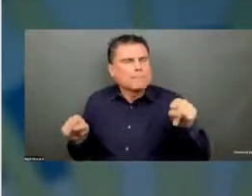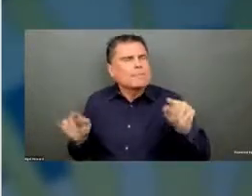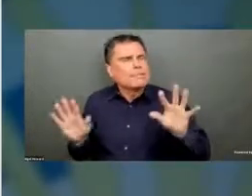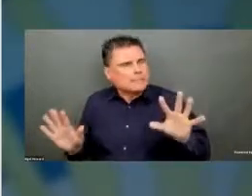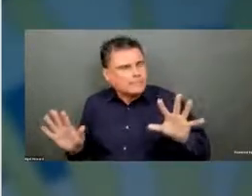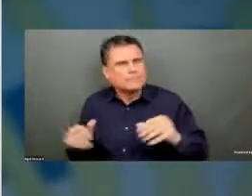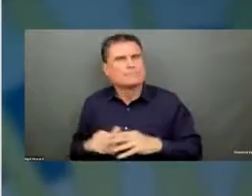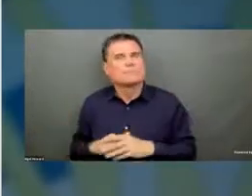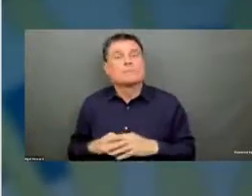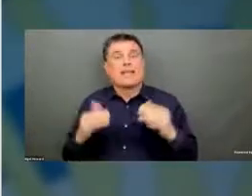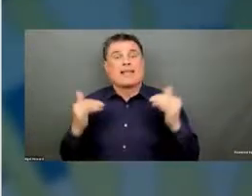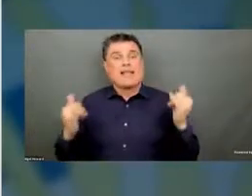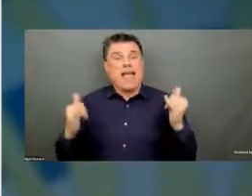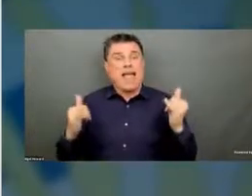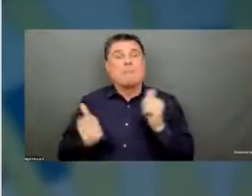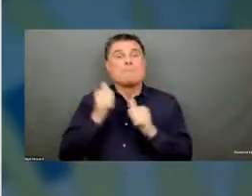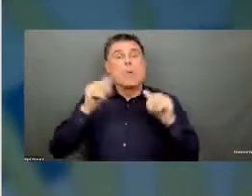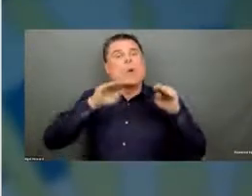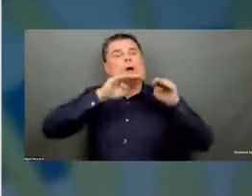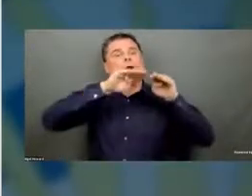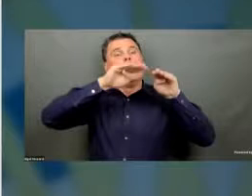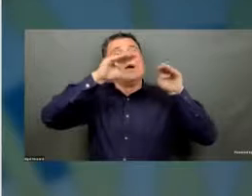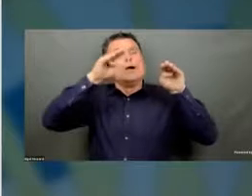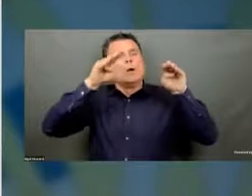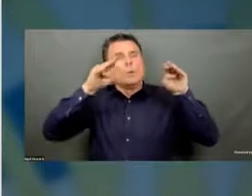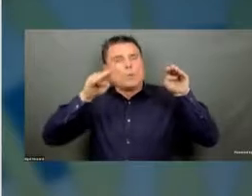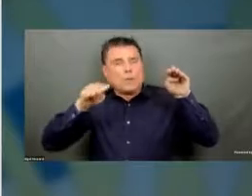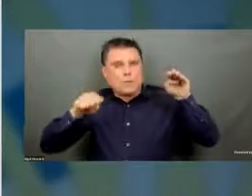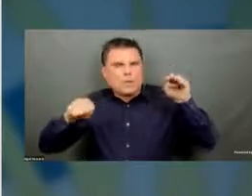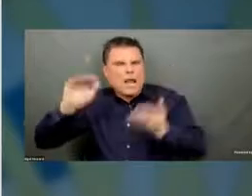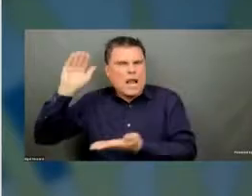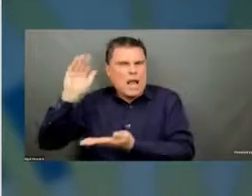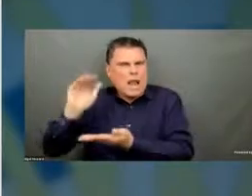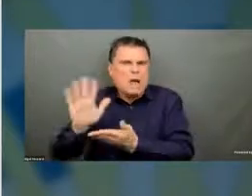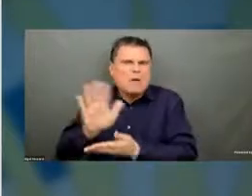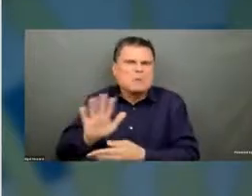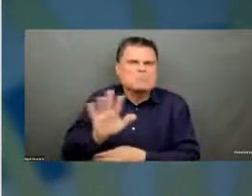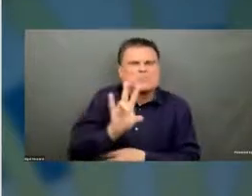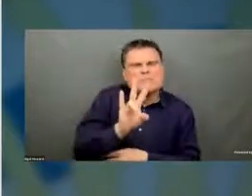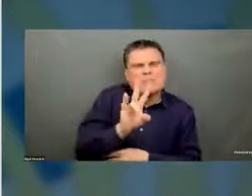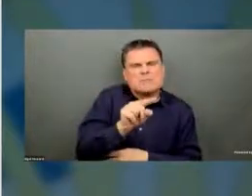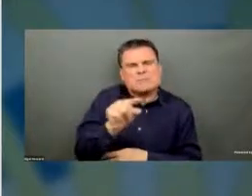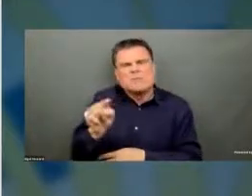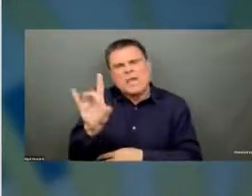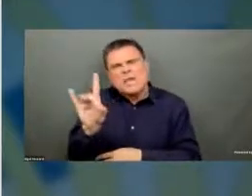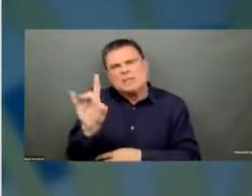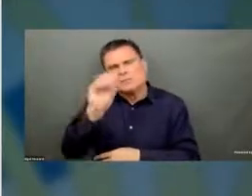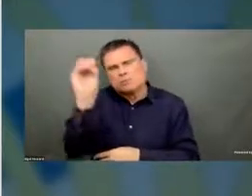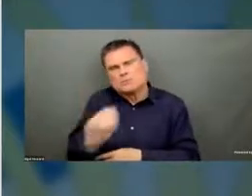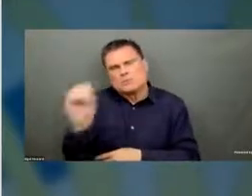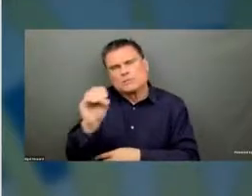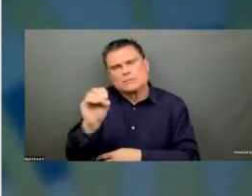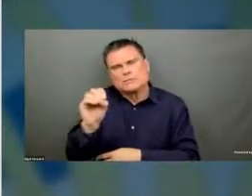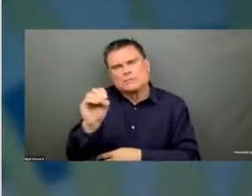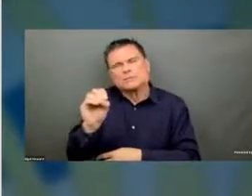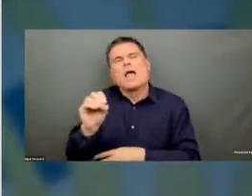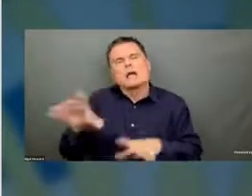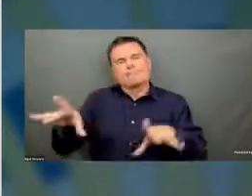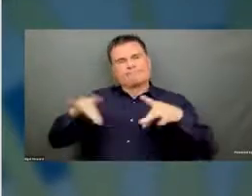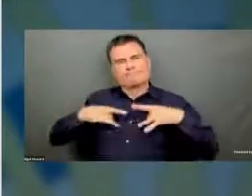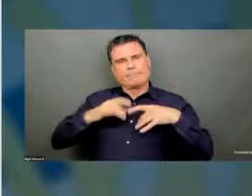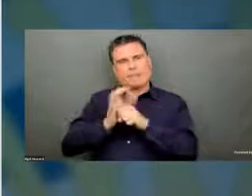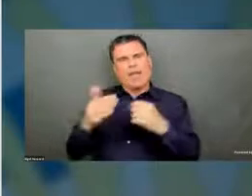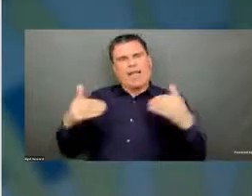hovering around 7 to 8% in both of those health authorities. Interior Health had several peaks and has now come down